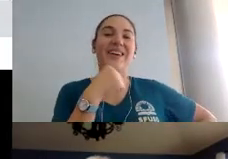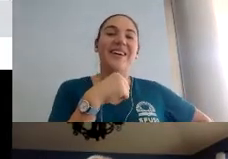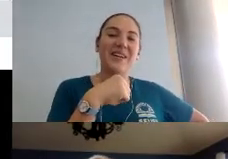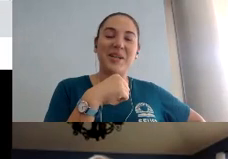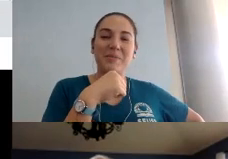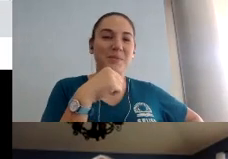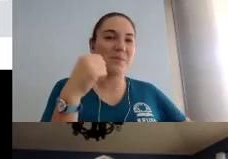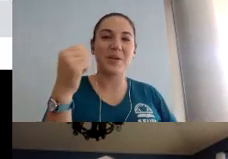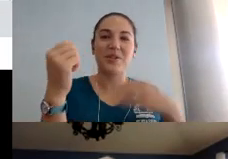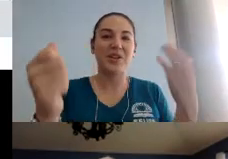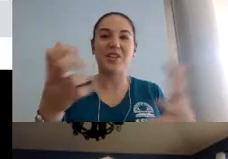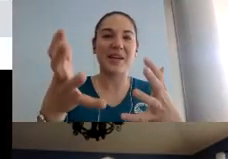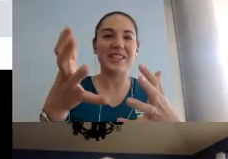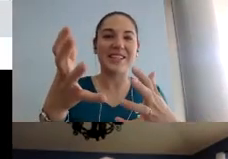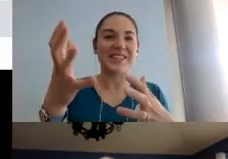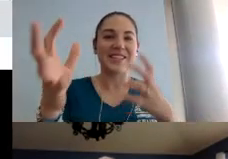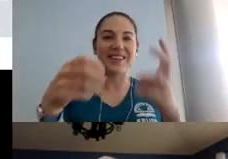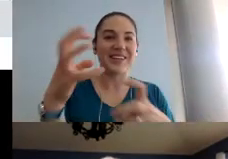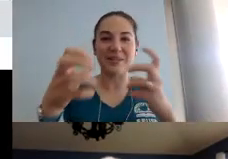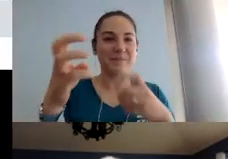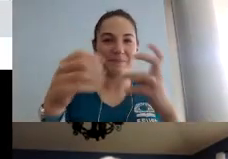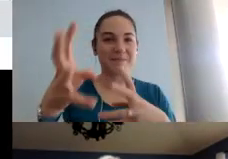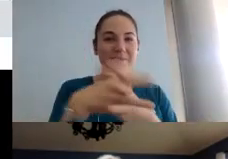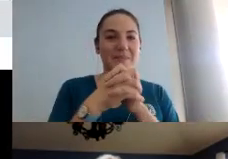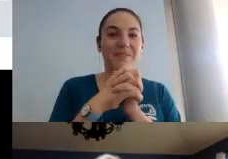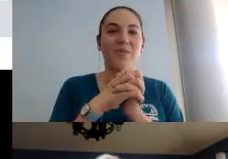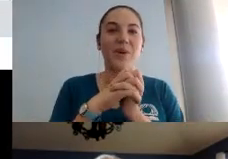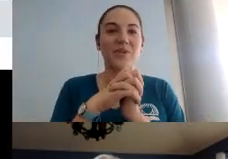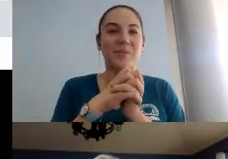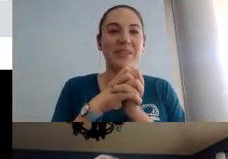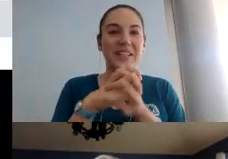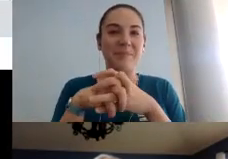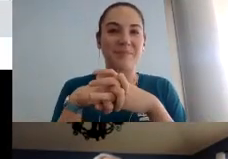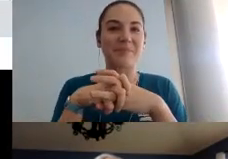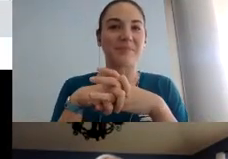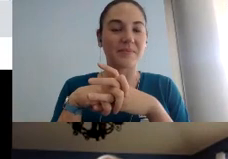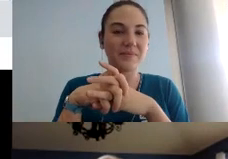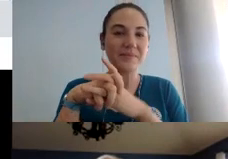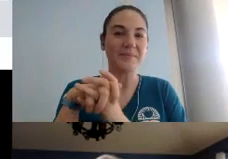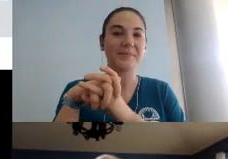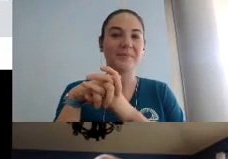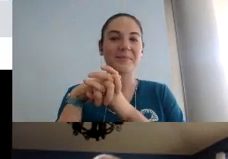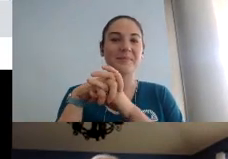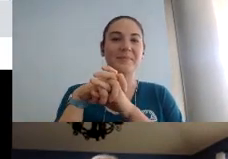thing, you know, share some ideas of ways you could build it in.